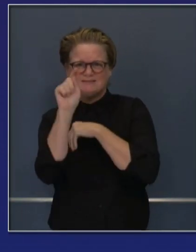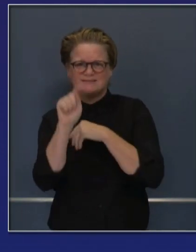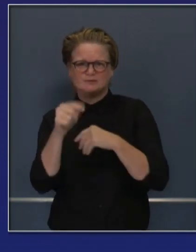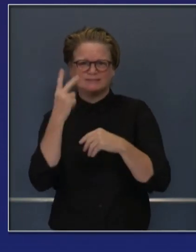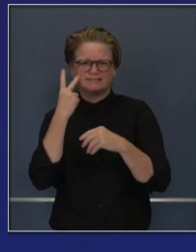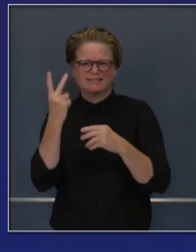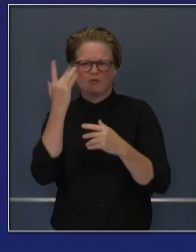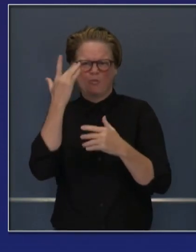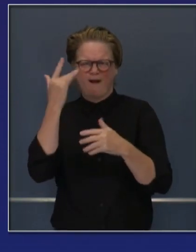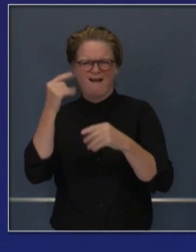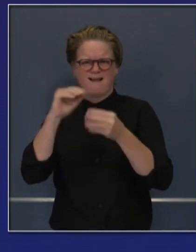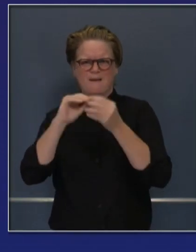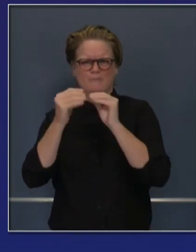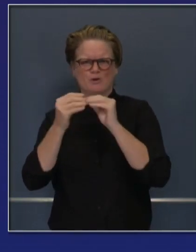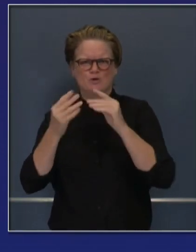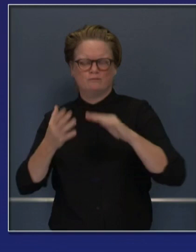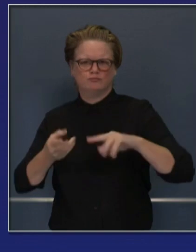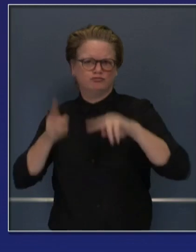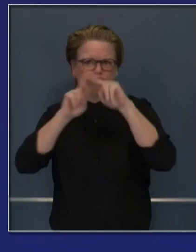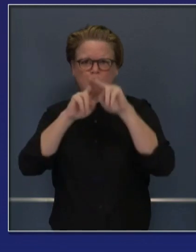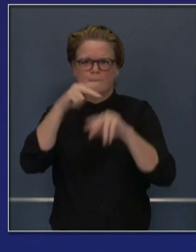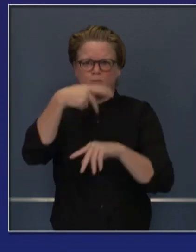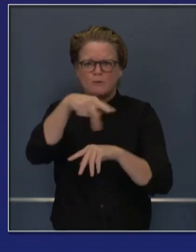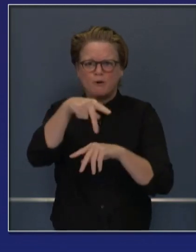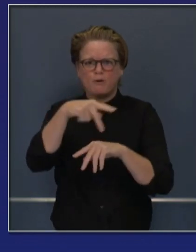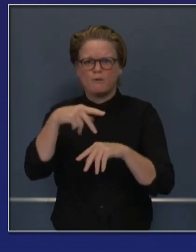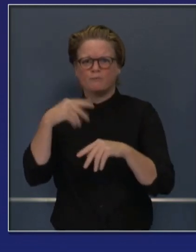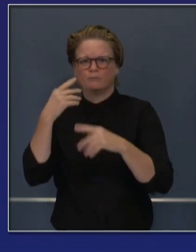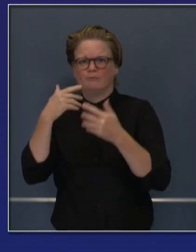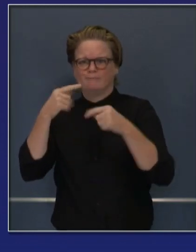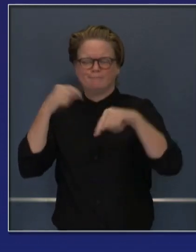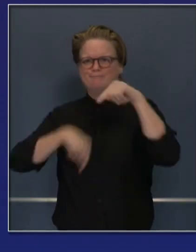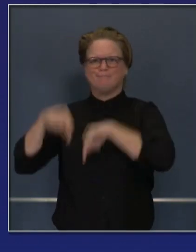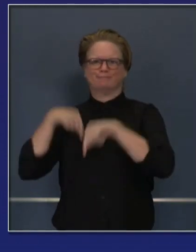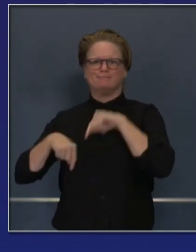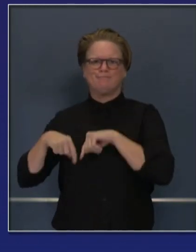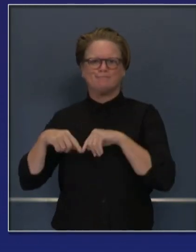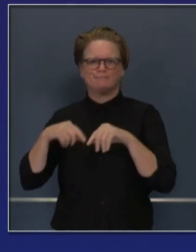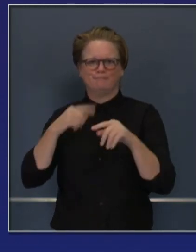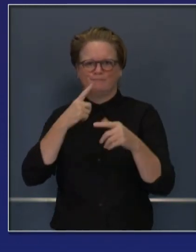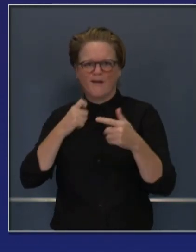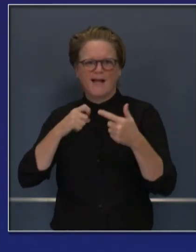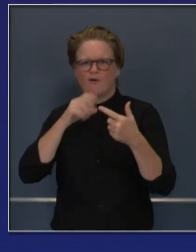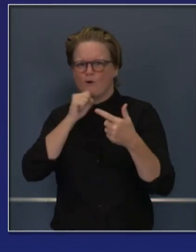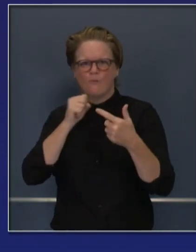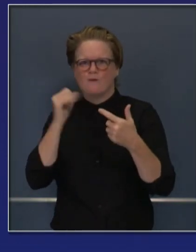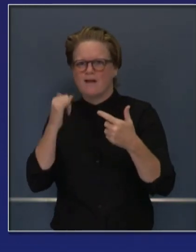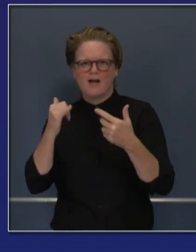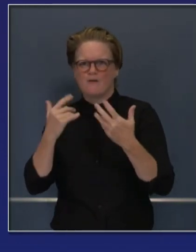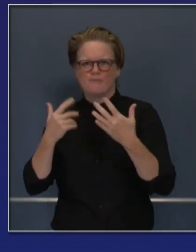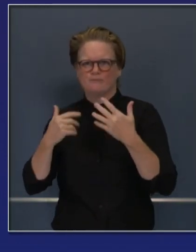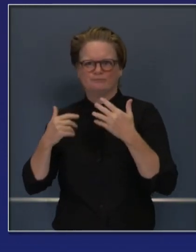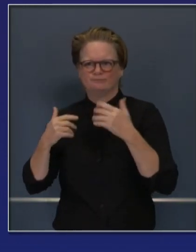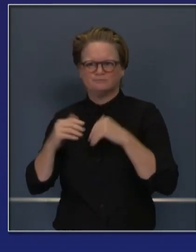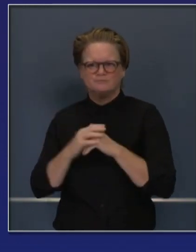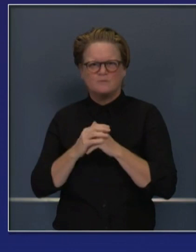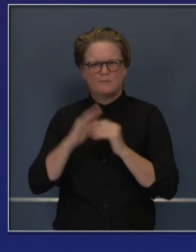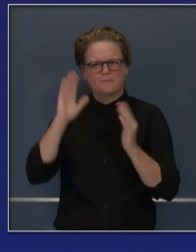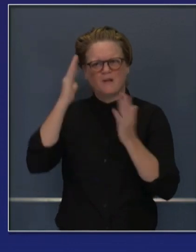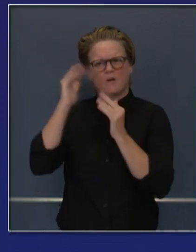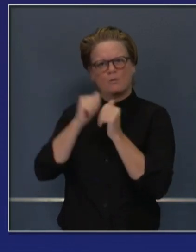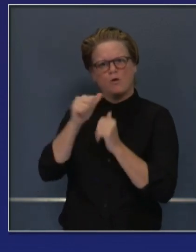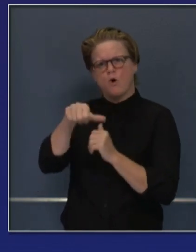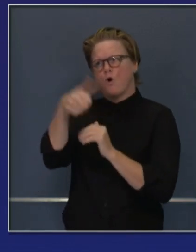case numbers and compare and contrast a little bit about what's happening across the rest of the country. And then we'll get to some